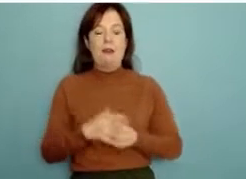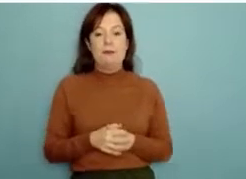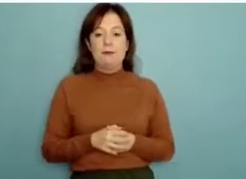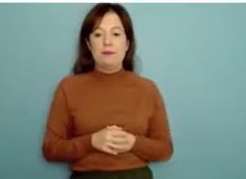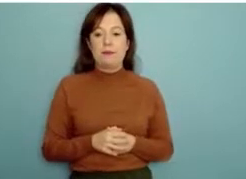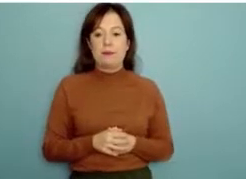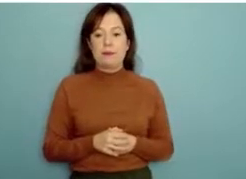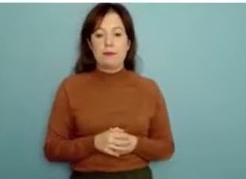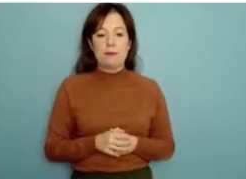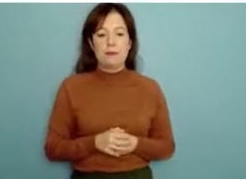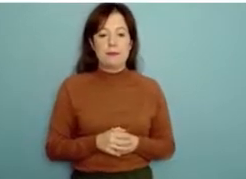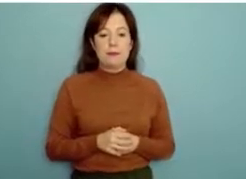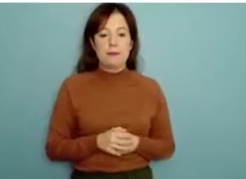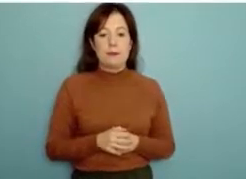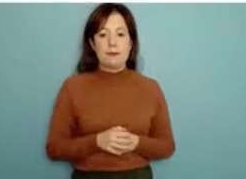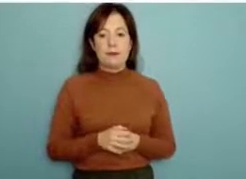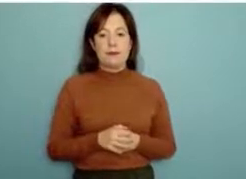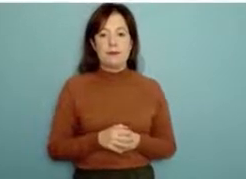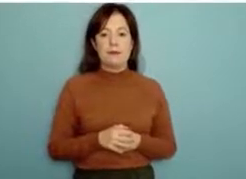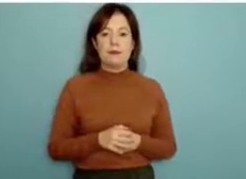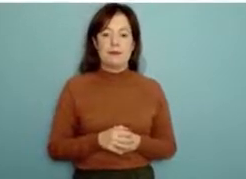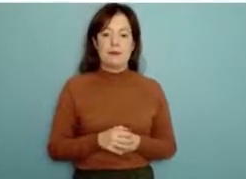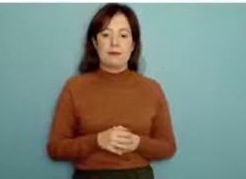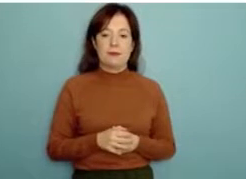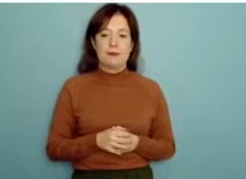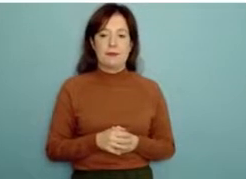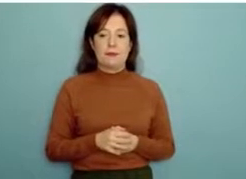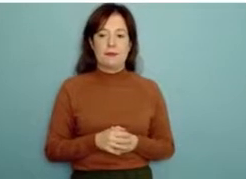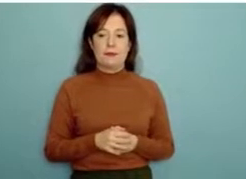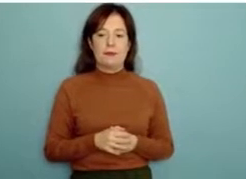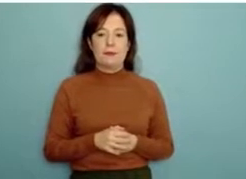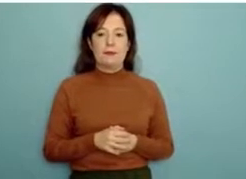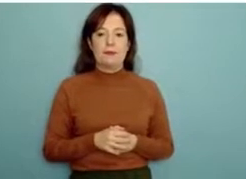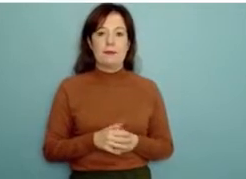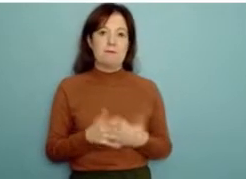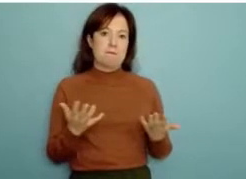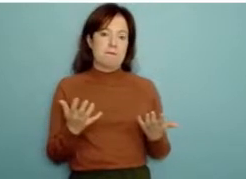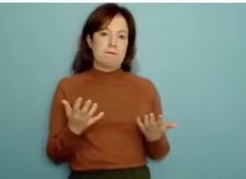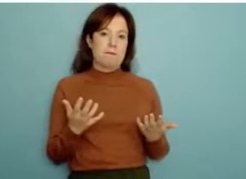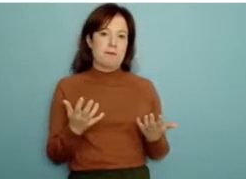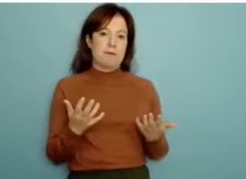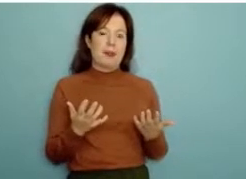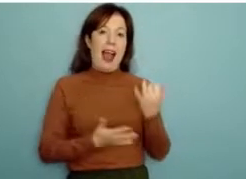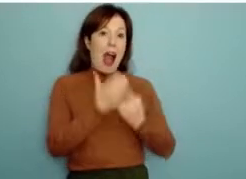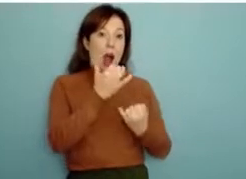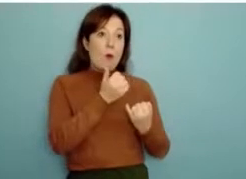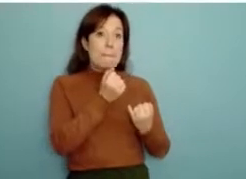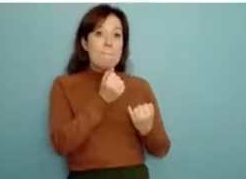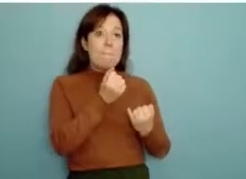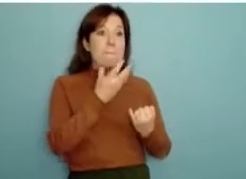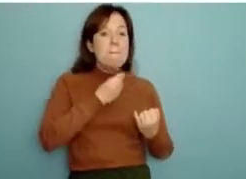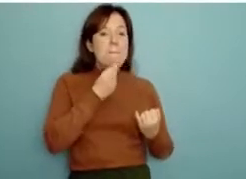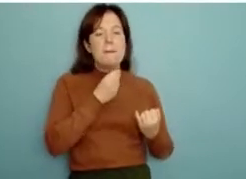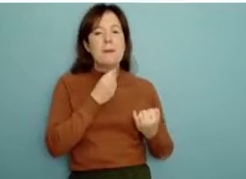So we won't rehearse the conversations here today in terms of the benefits of outcomes, as that's already been